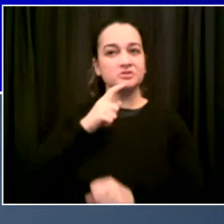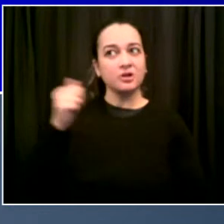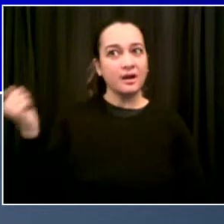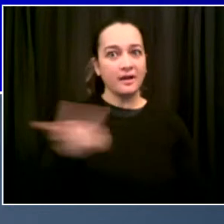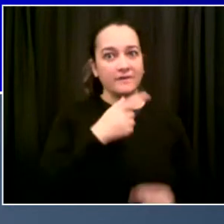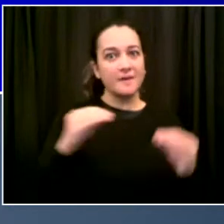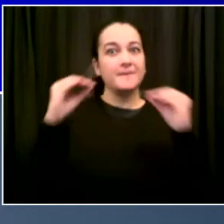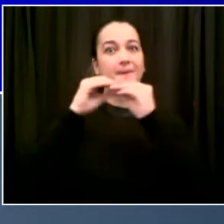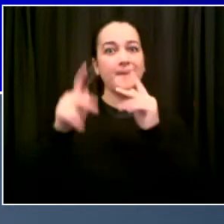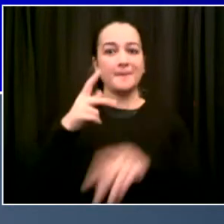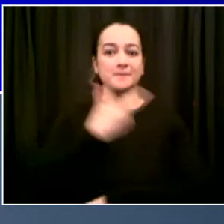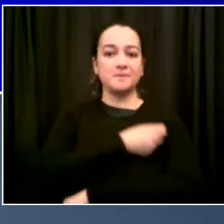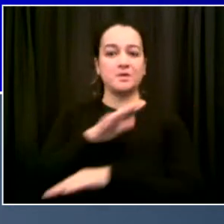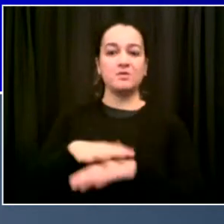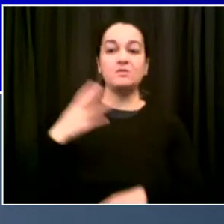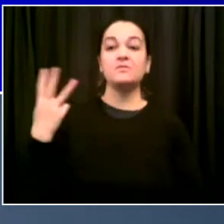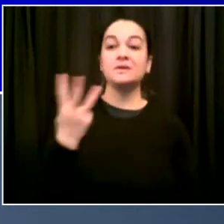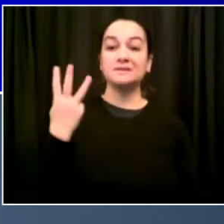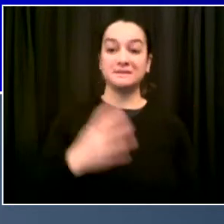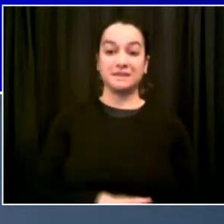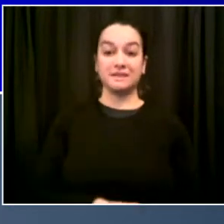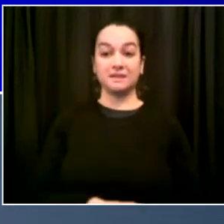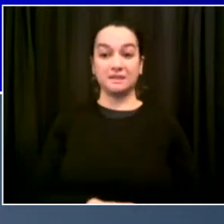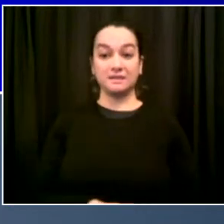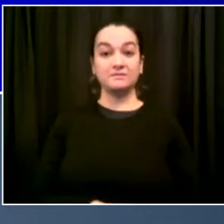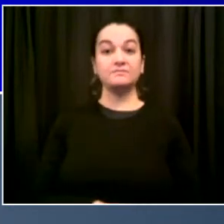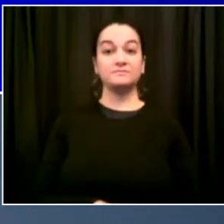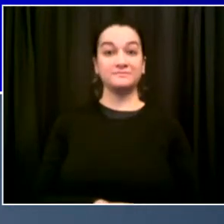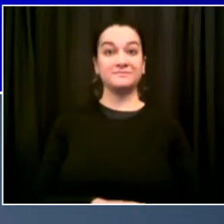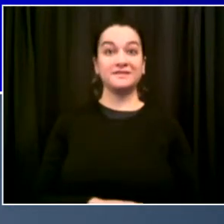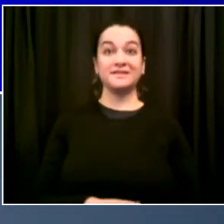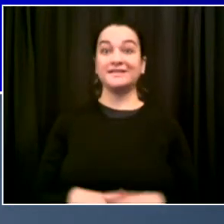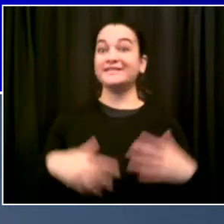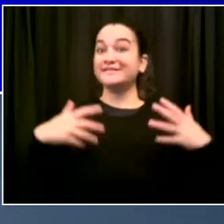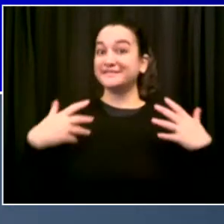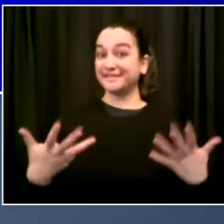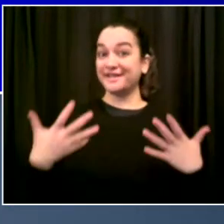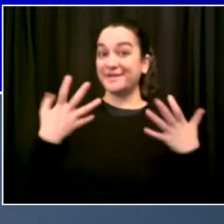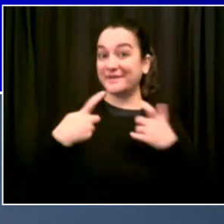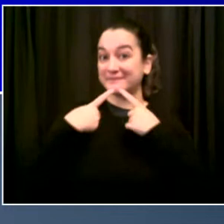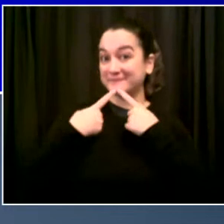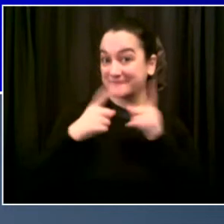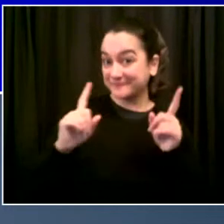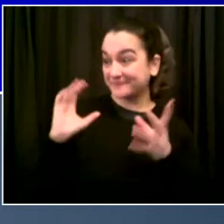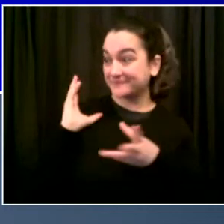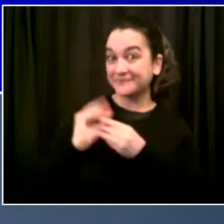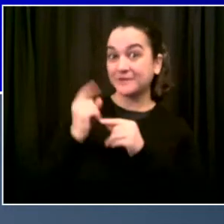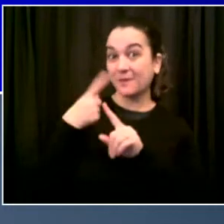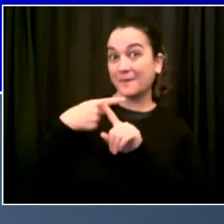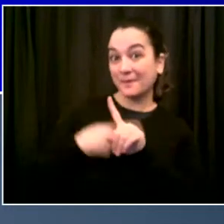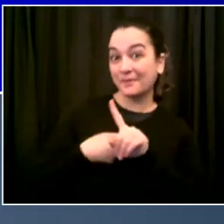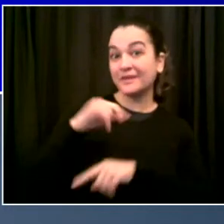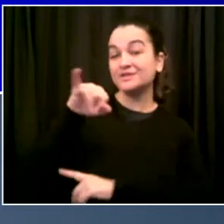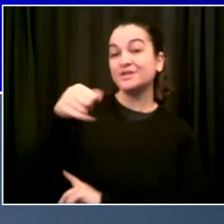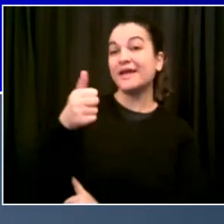very strong. Here's our final number for the vaccination effort from the beginning. When we started till the last day of